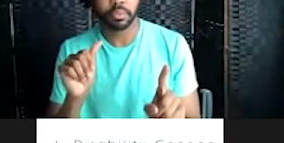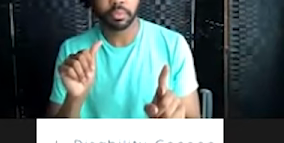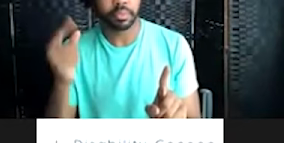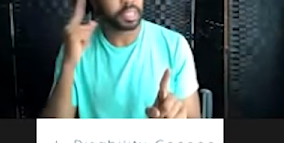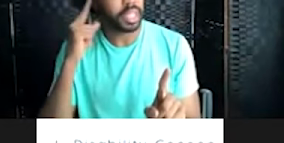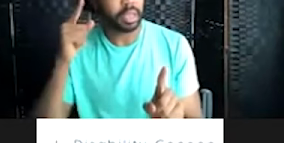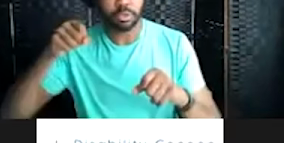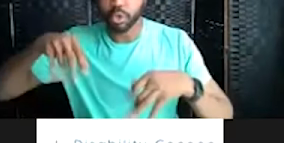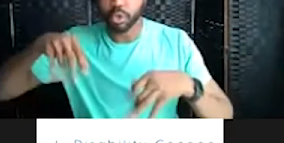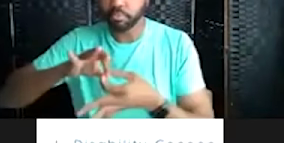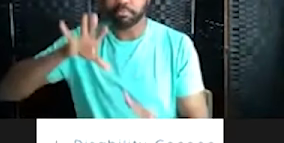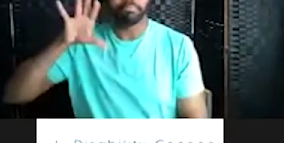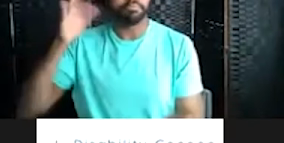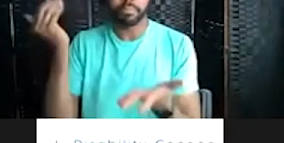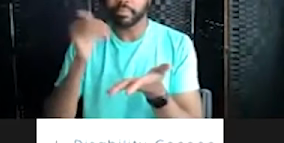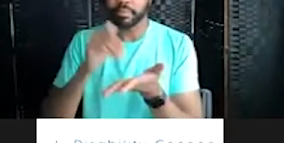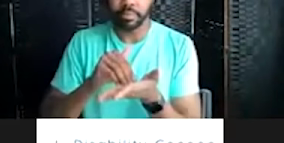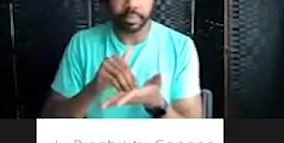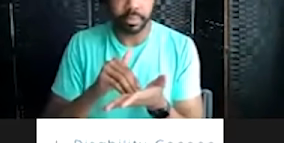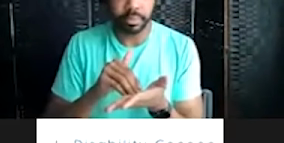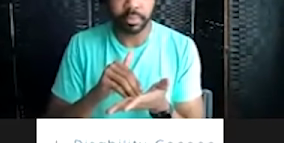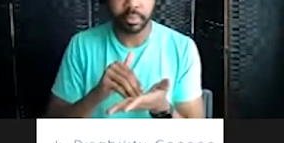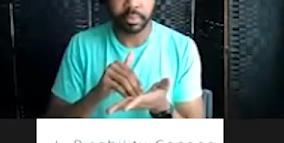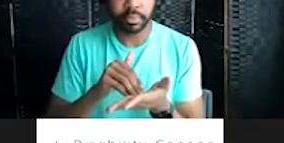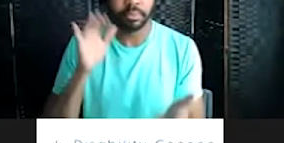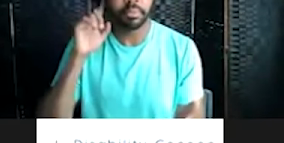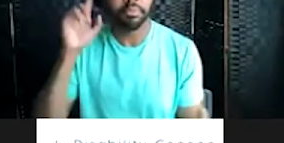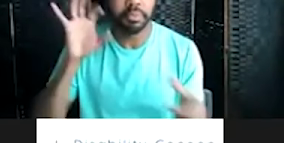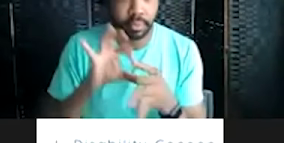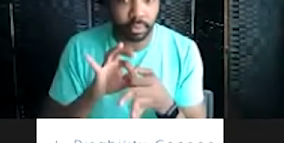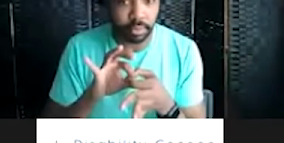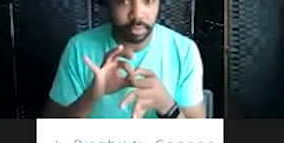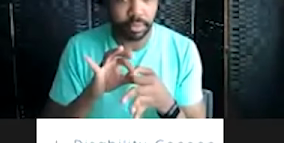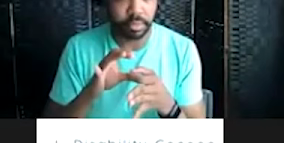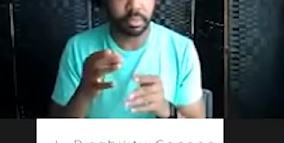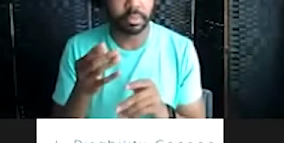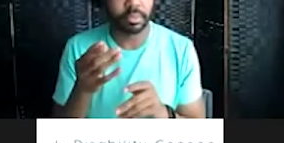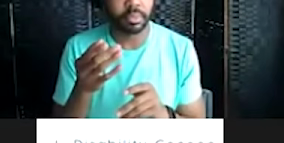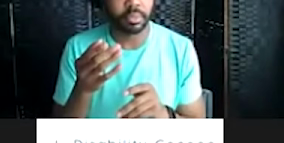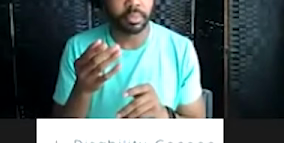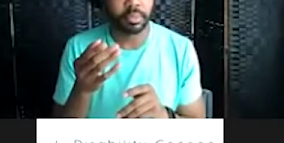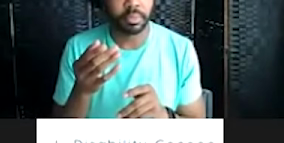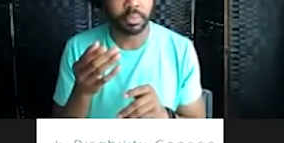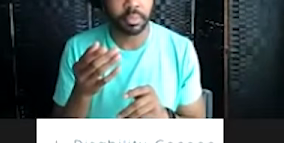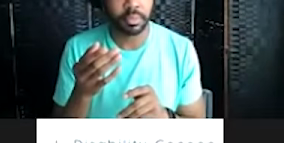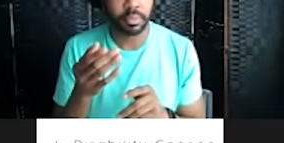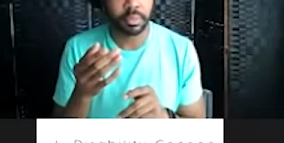It went out again. the age of 13 as a volunteer for a summer. Looks like I'm gonna have to leave my